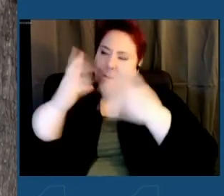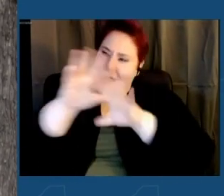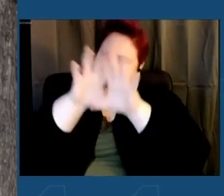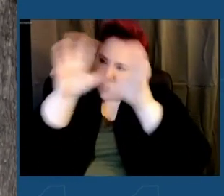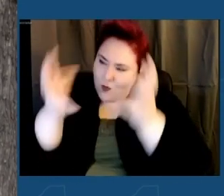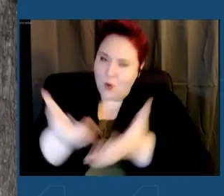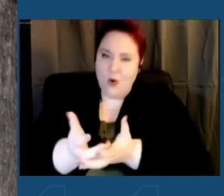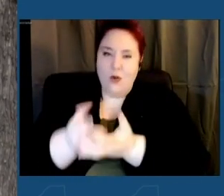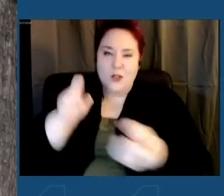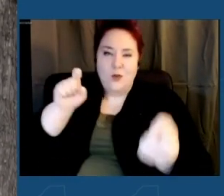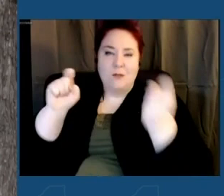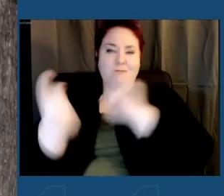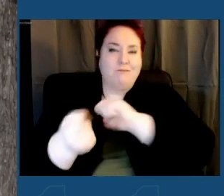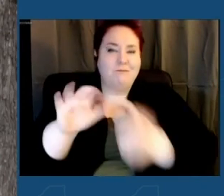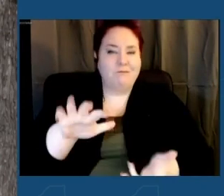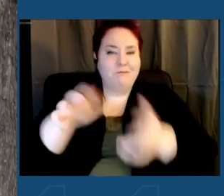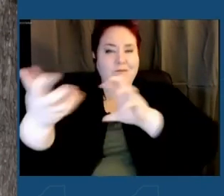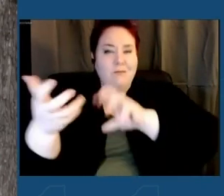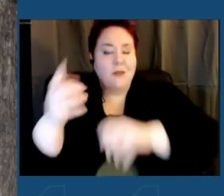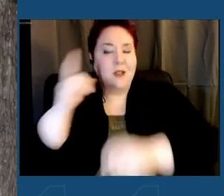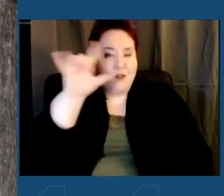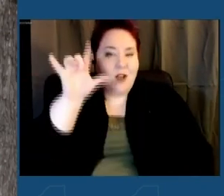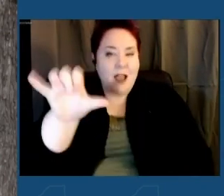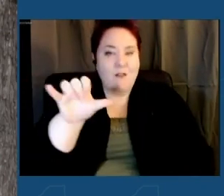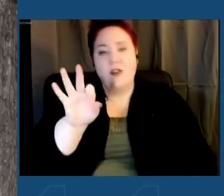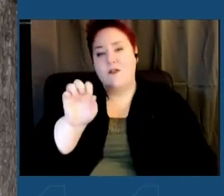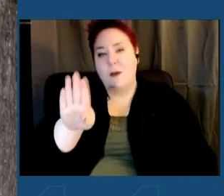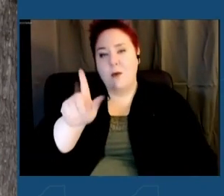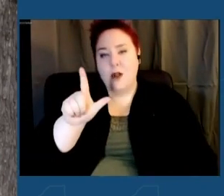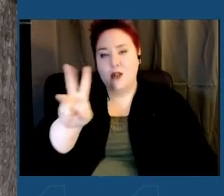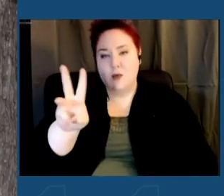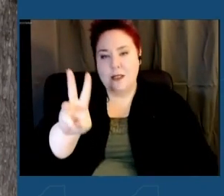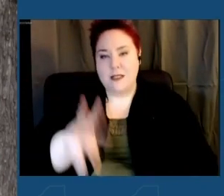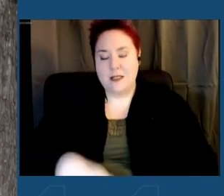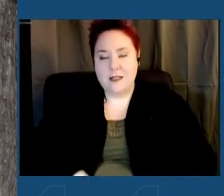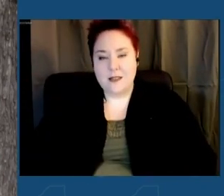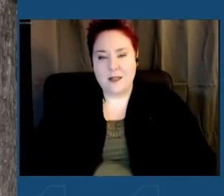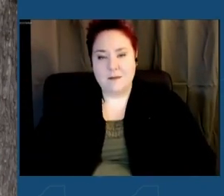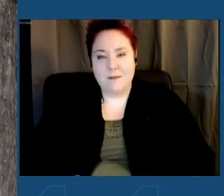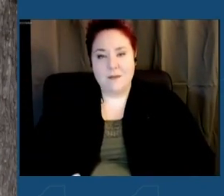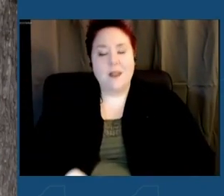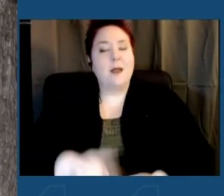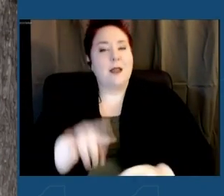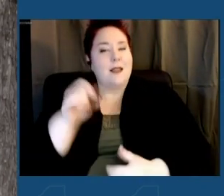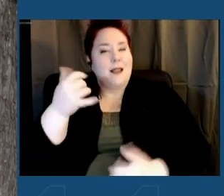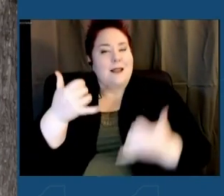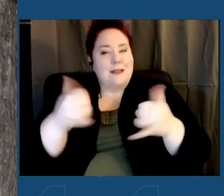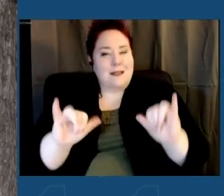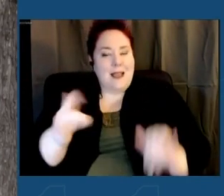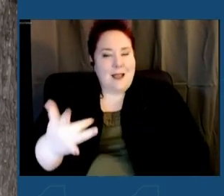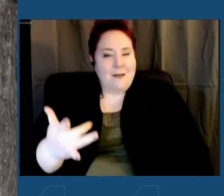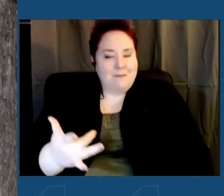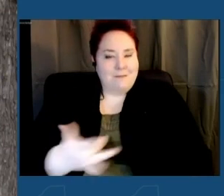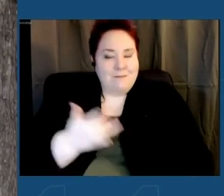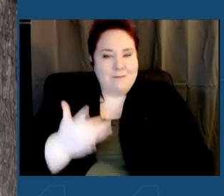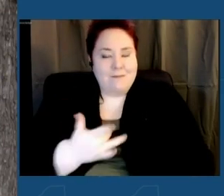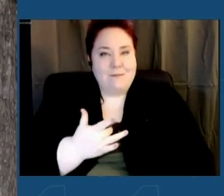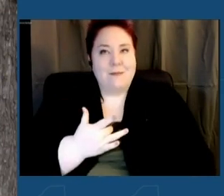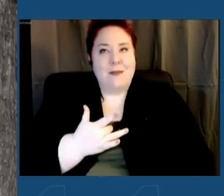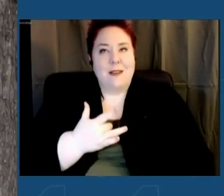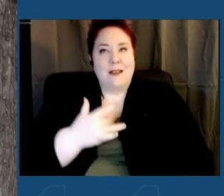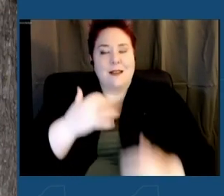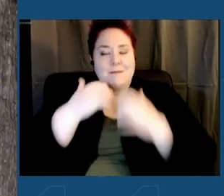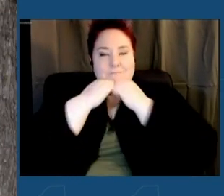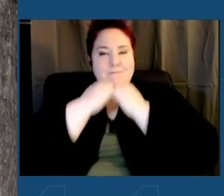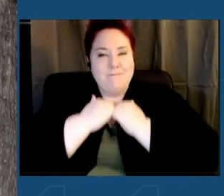forever on February the 26th. But in that same spirit, remembering the dead,